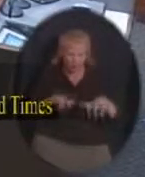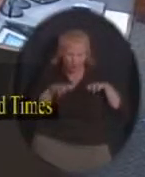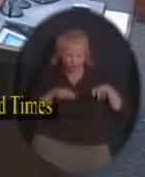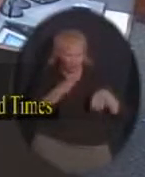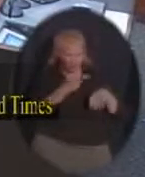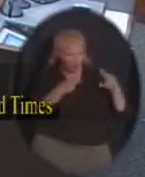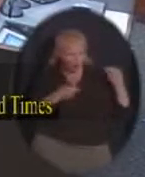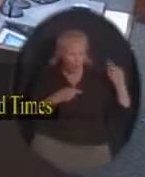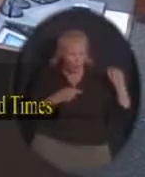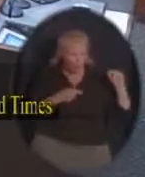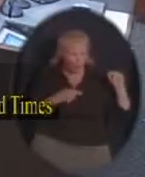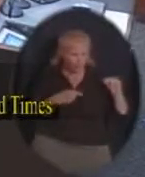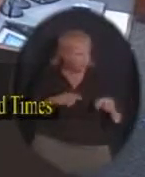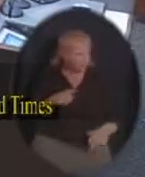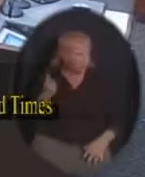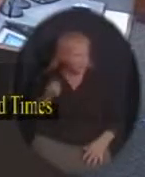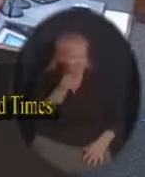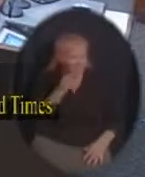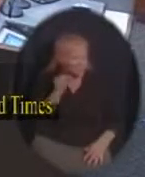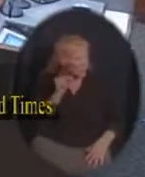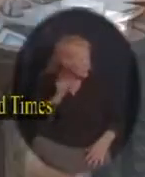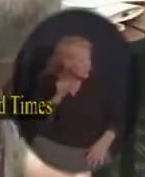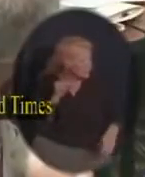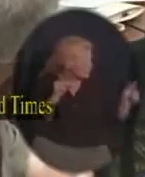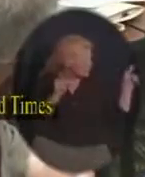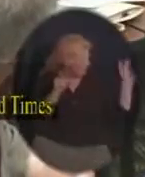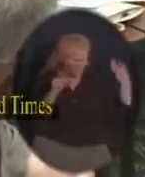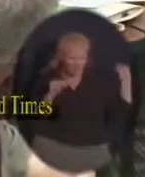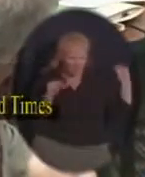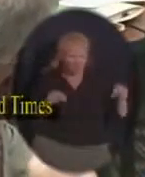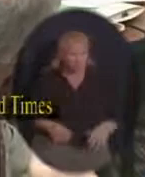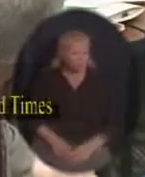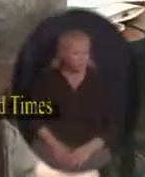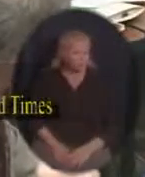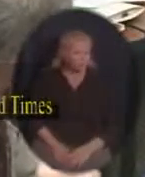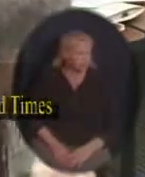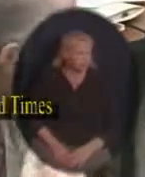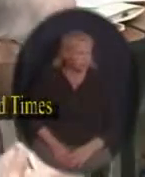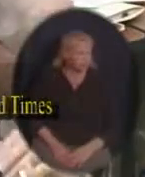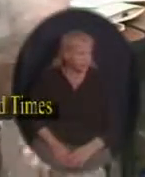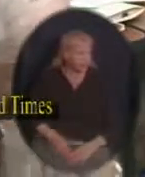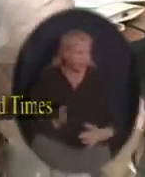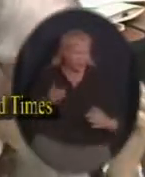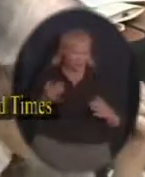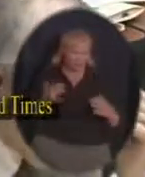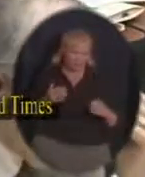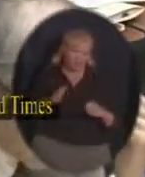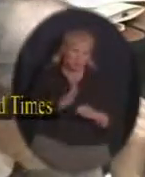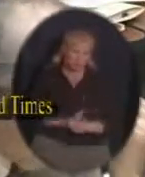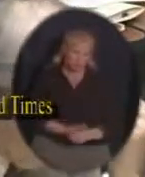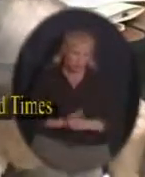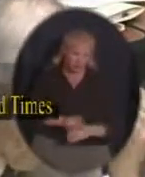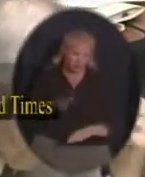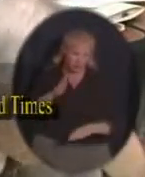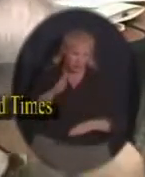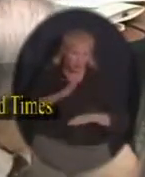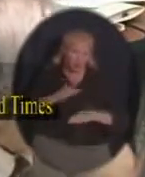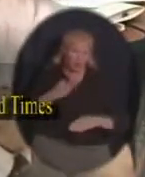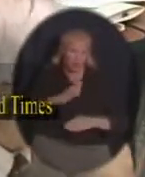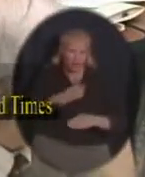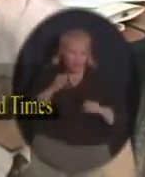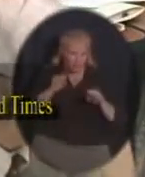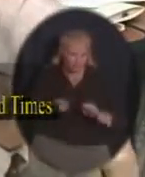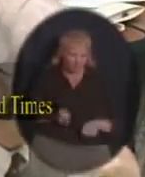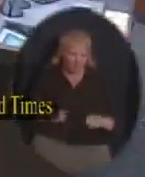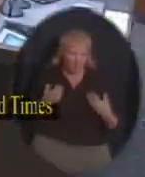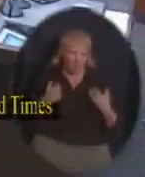Not sure they can do all the That necessary work. starts putting pressure on our ability to be able to have the information year-end. available. If